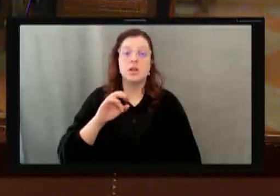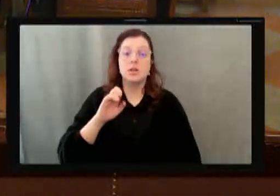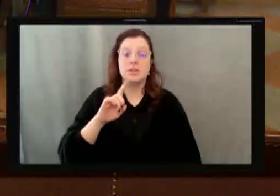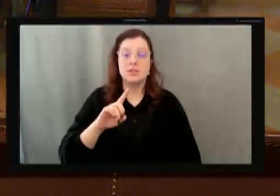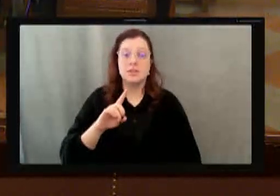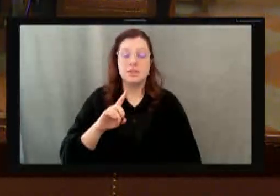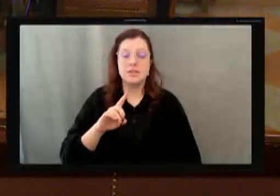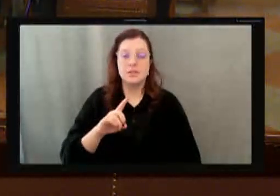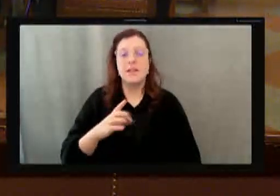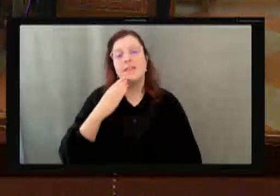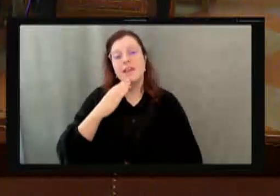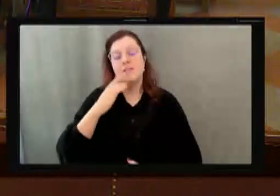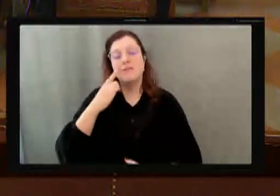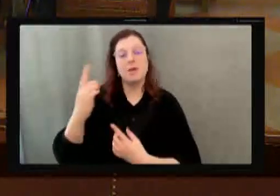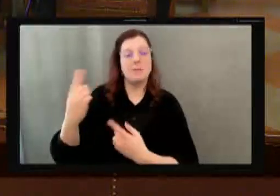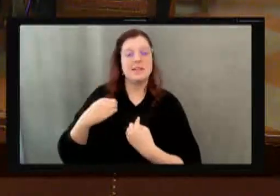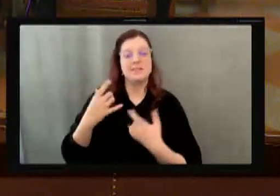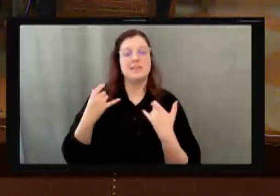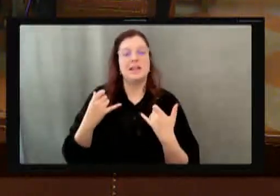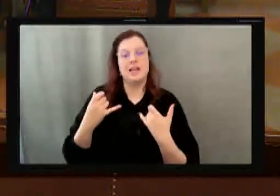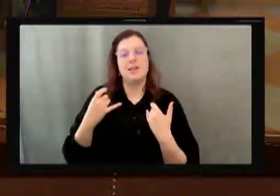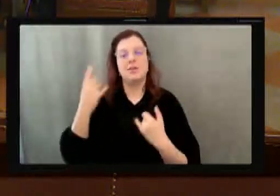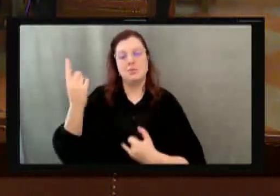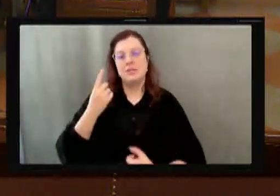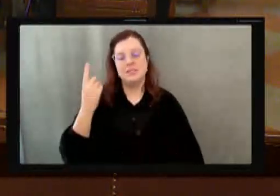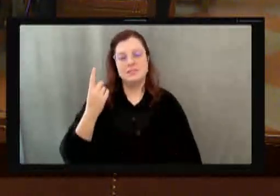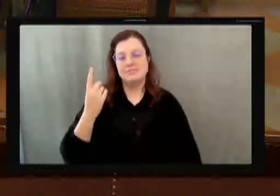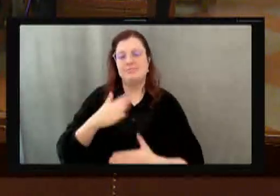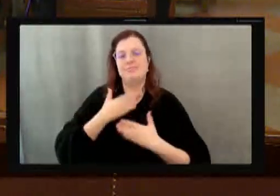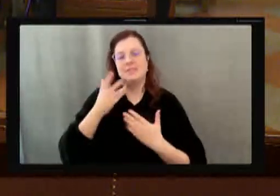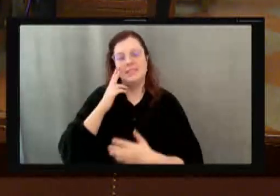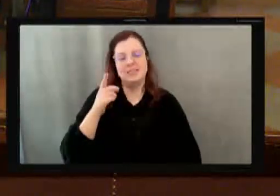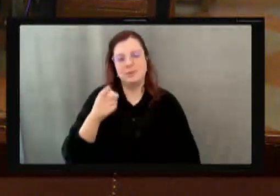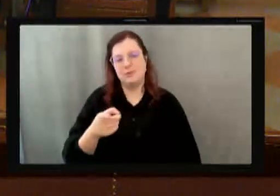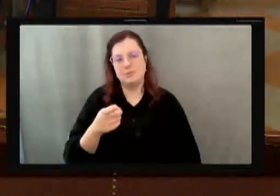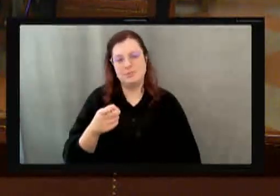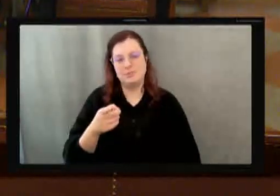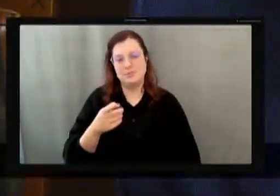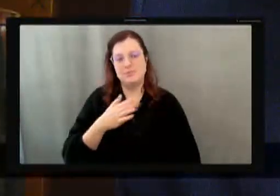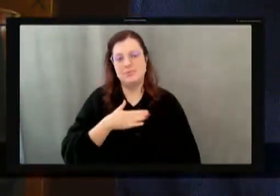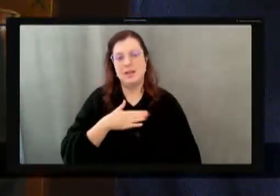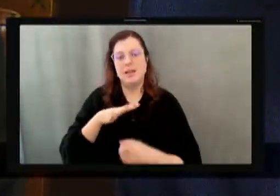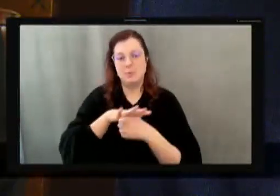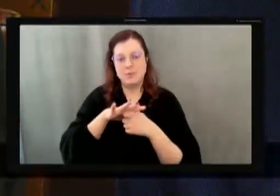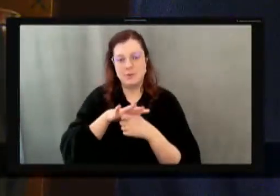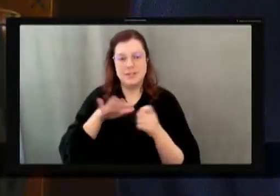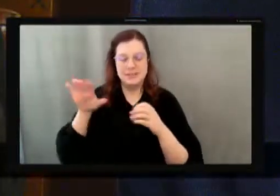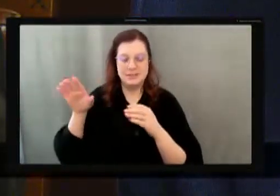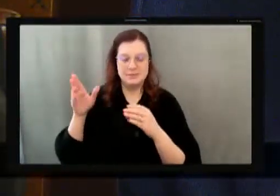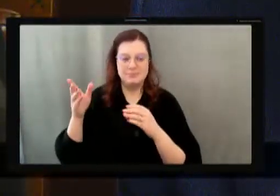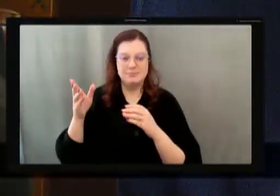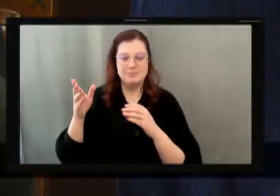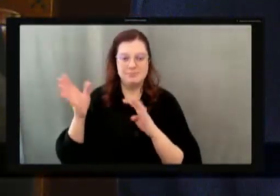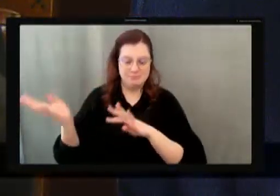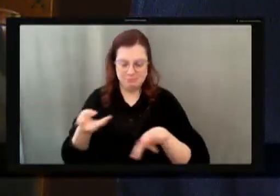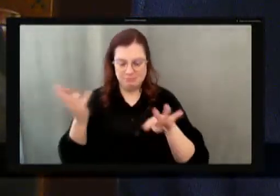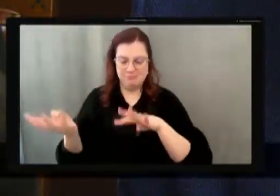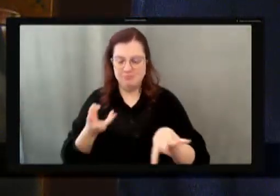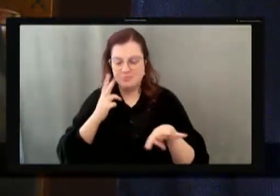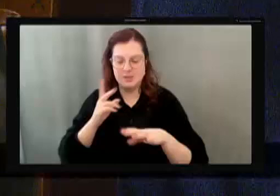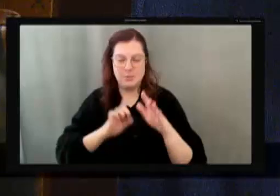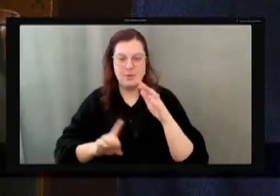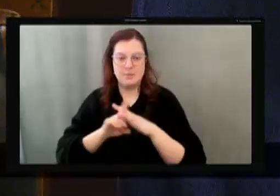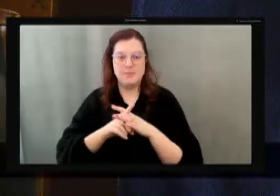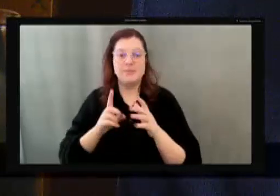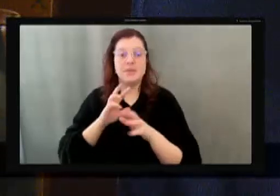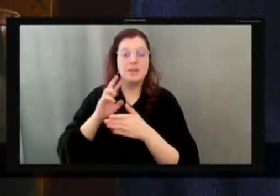thank you for being here today. I'm always happy to see some of my properties move through here. And the report that's included